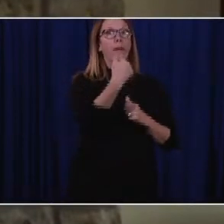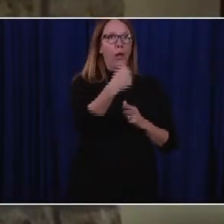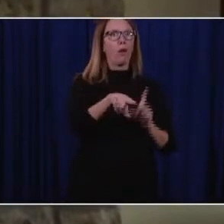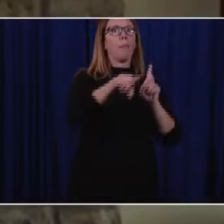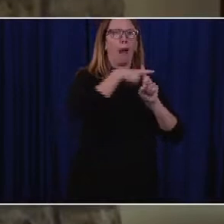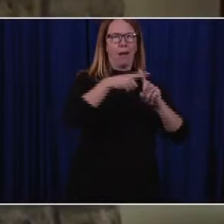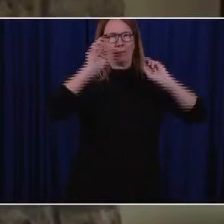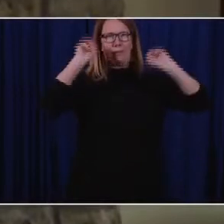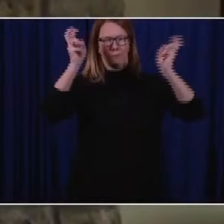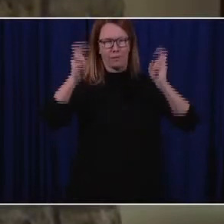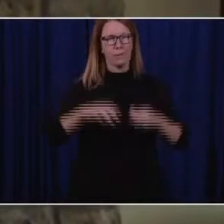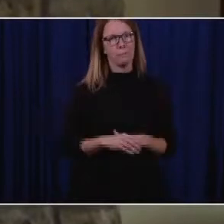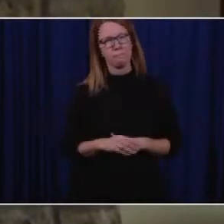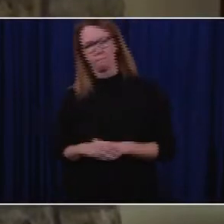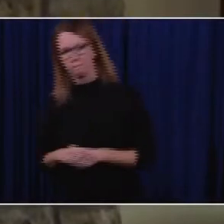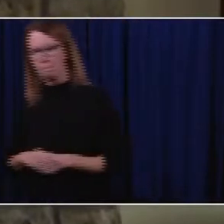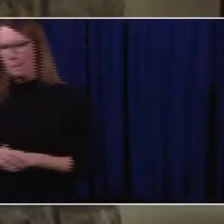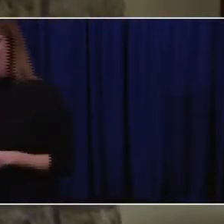case?